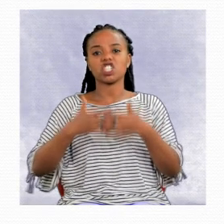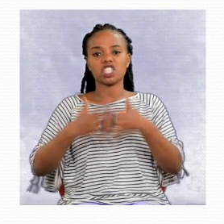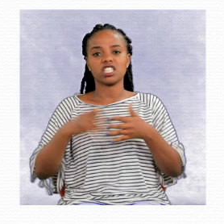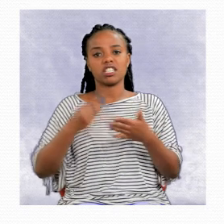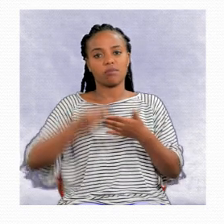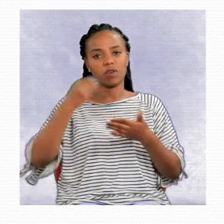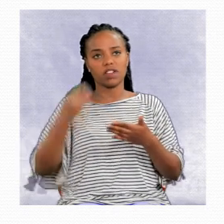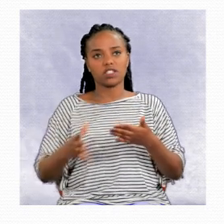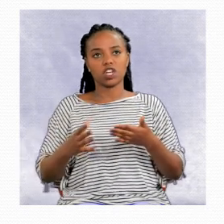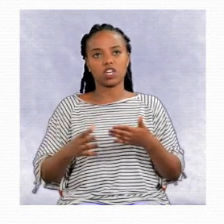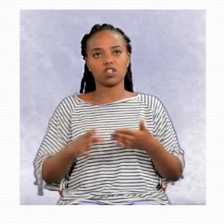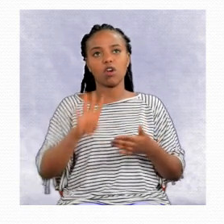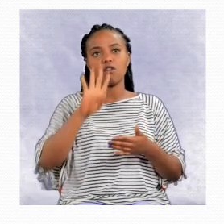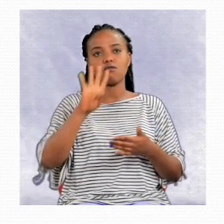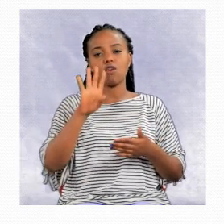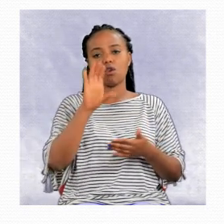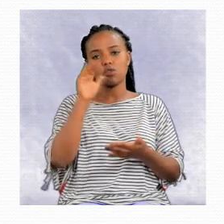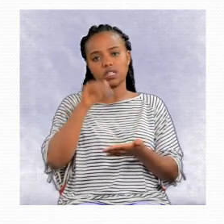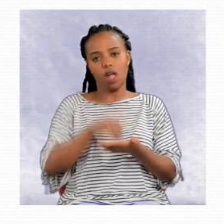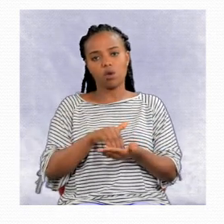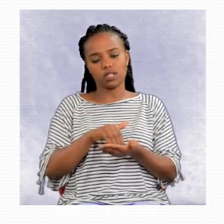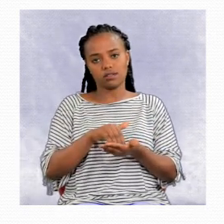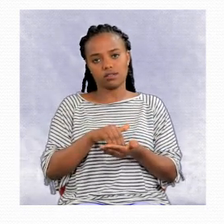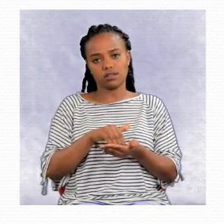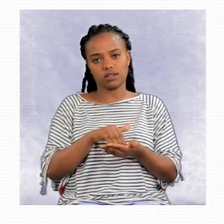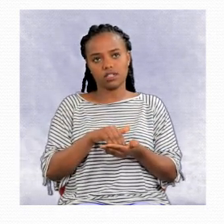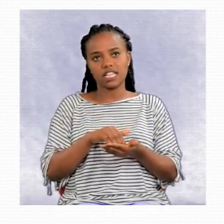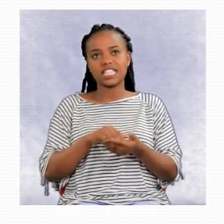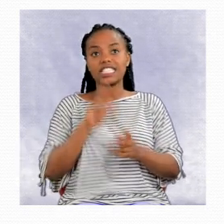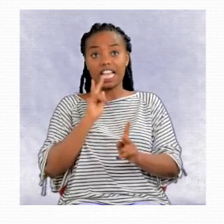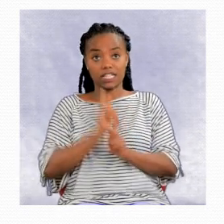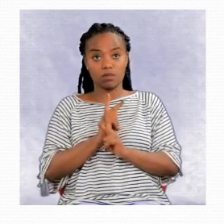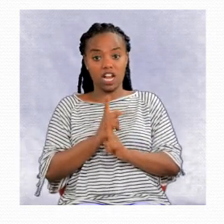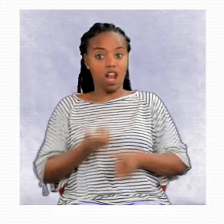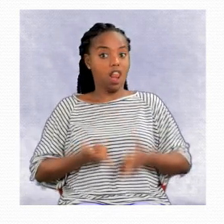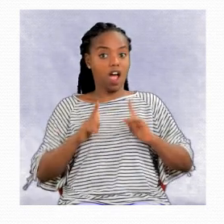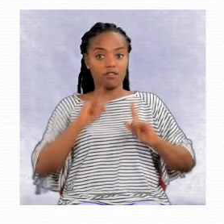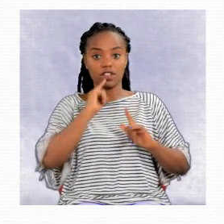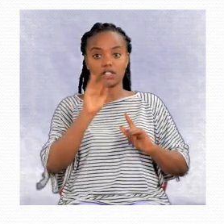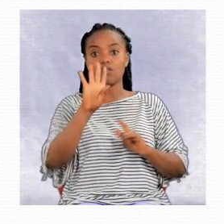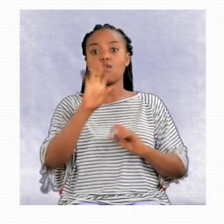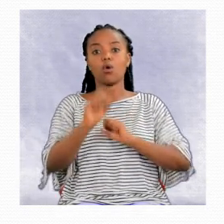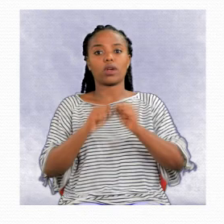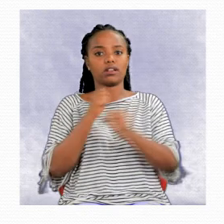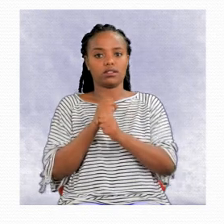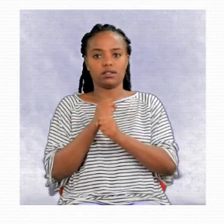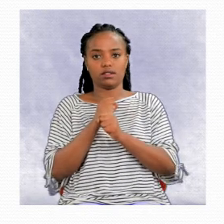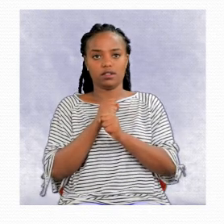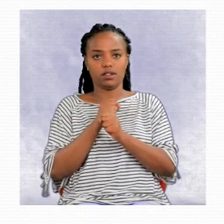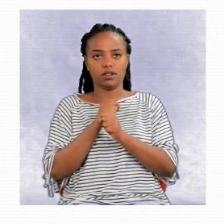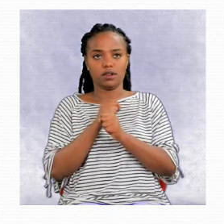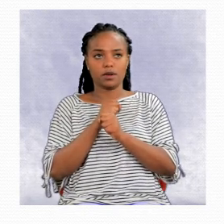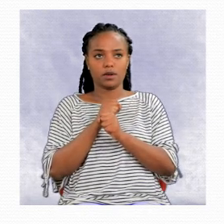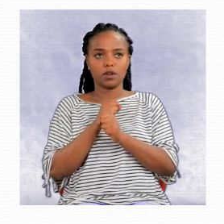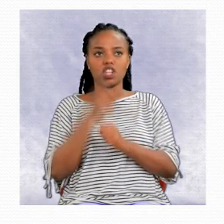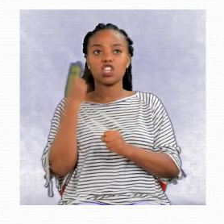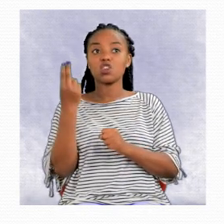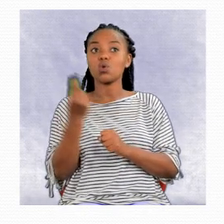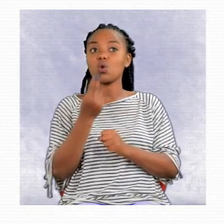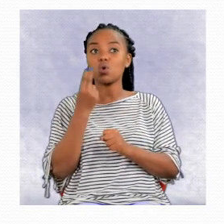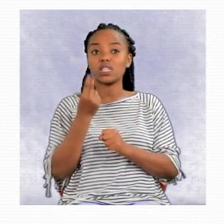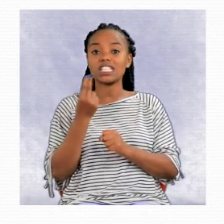for bare 4,000. The expected life is 4 years.